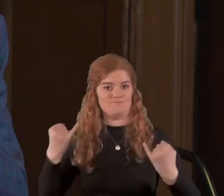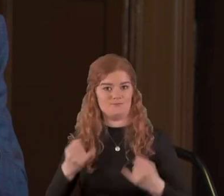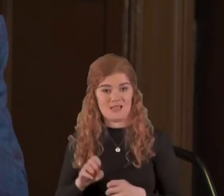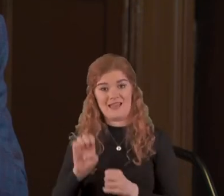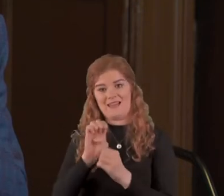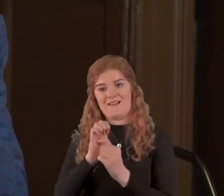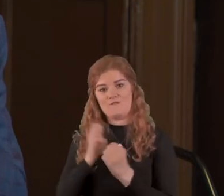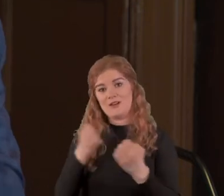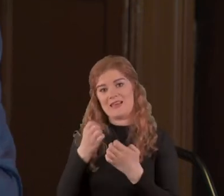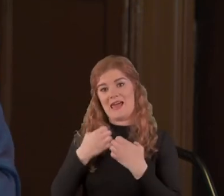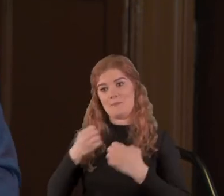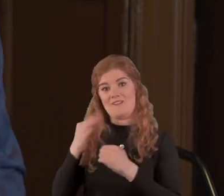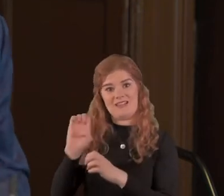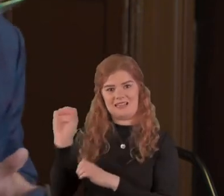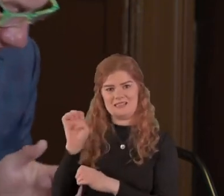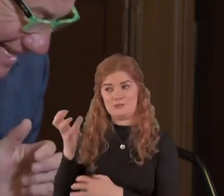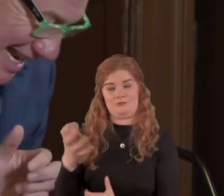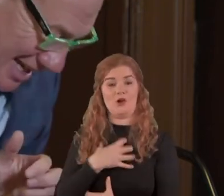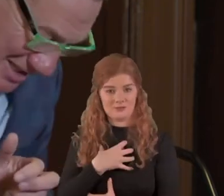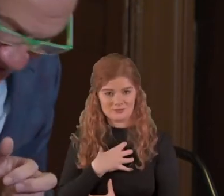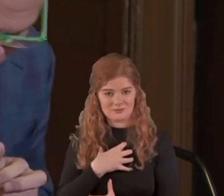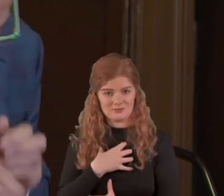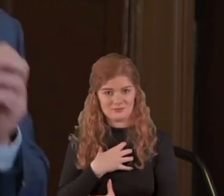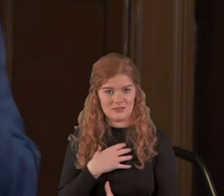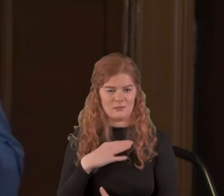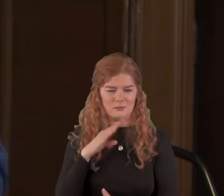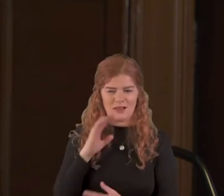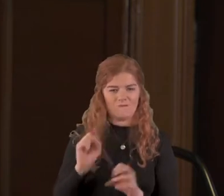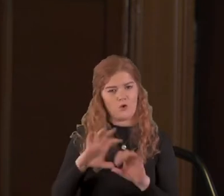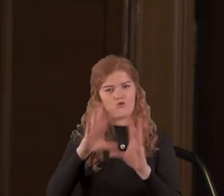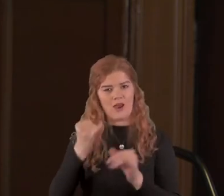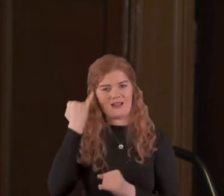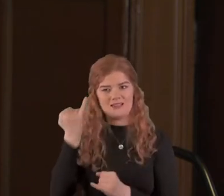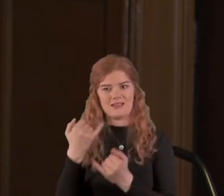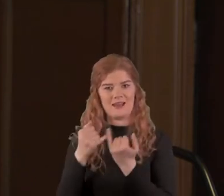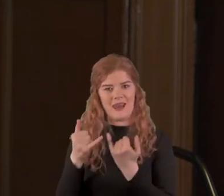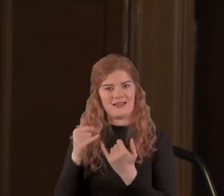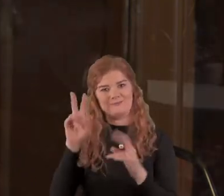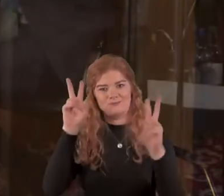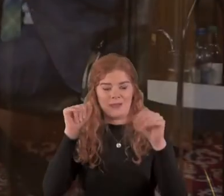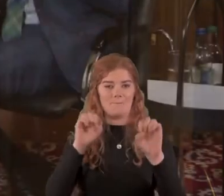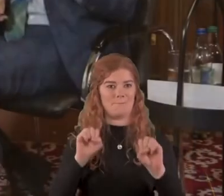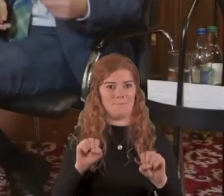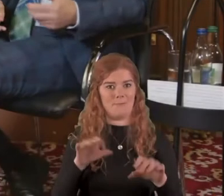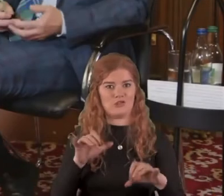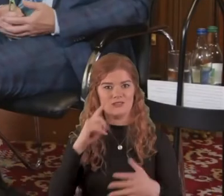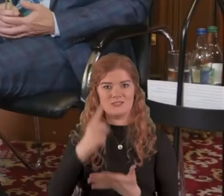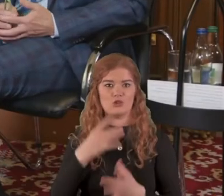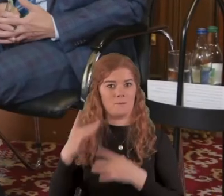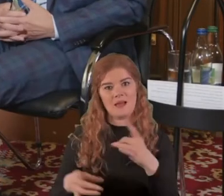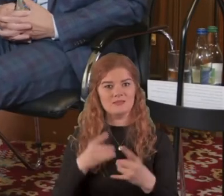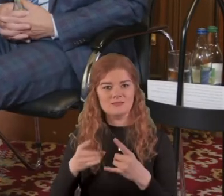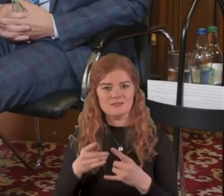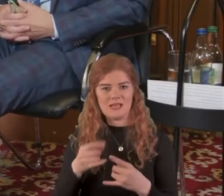England has been dumbfounded. So there's this idea that this rabbit that has been pulled from the hat is an